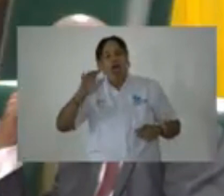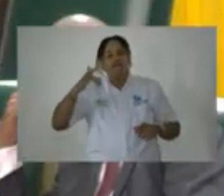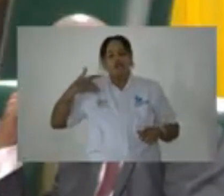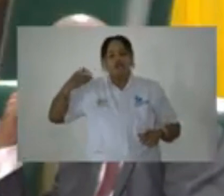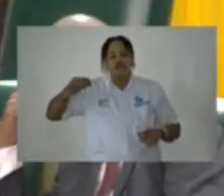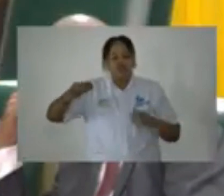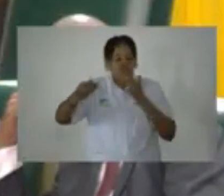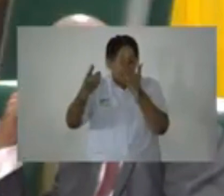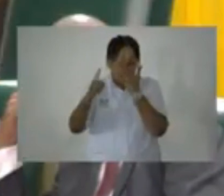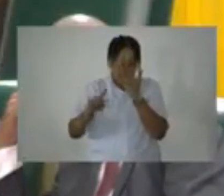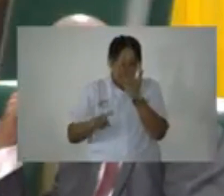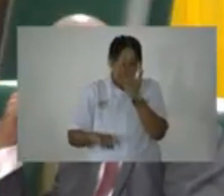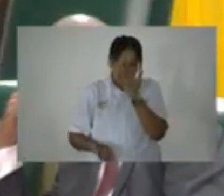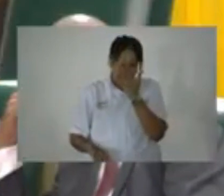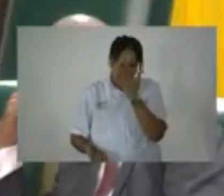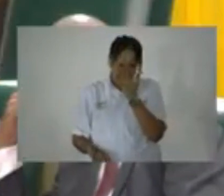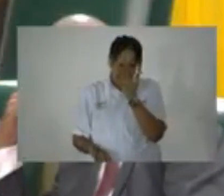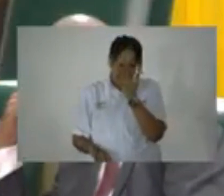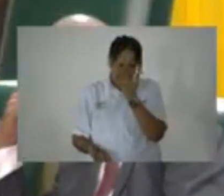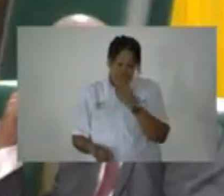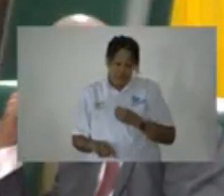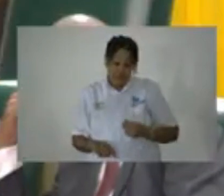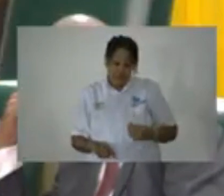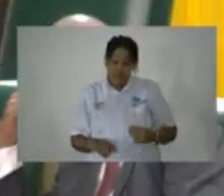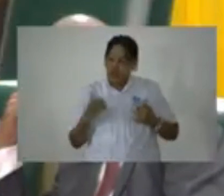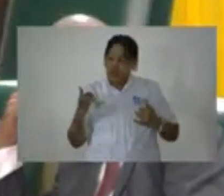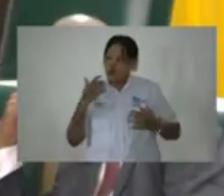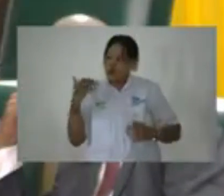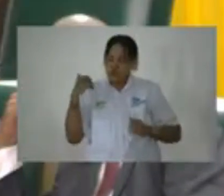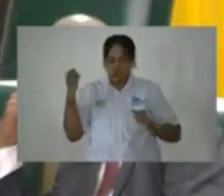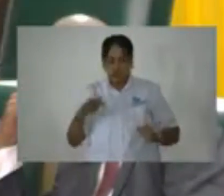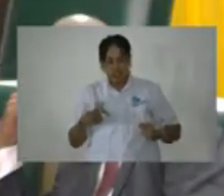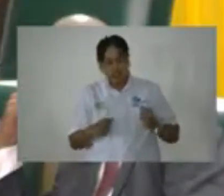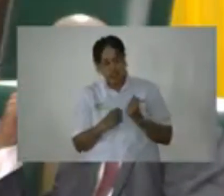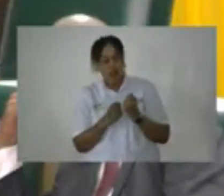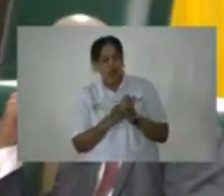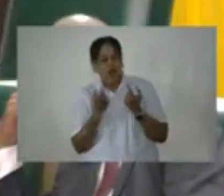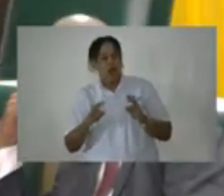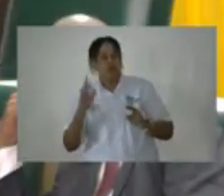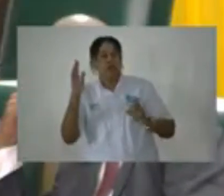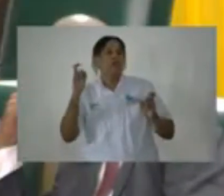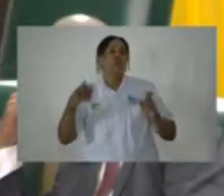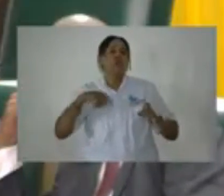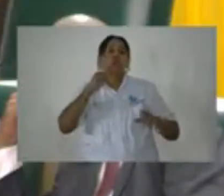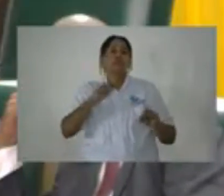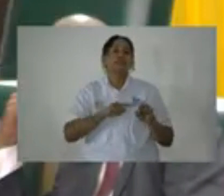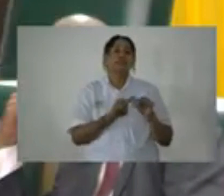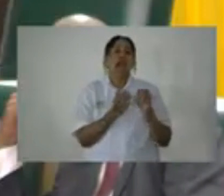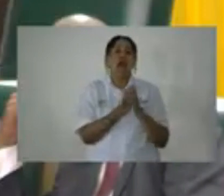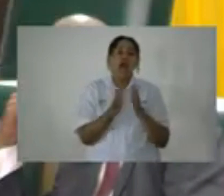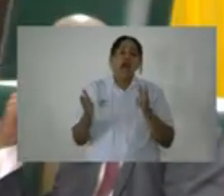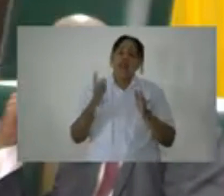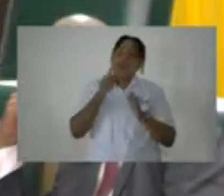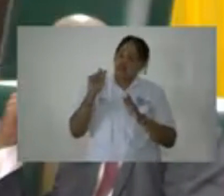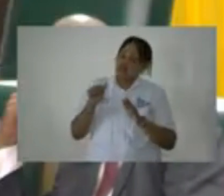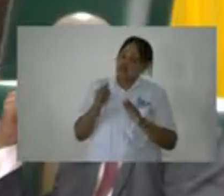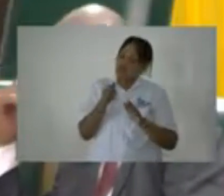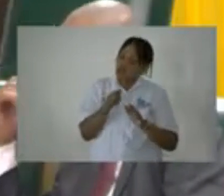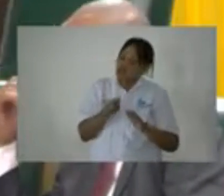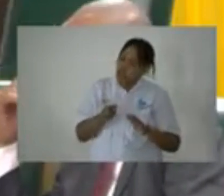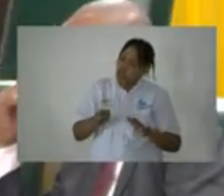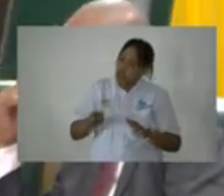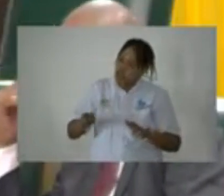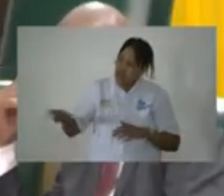generation. Now, to strengthen this support, Mr. Speaker, we will begin to